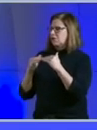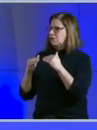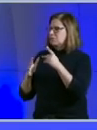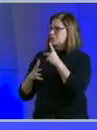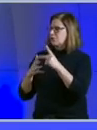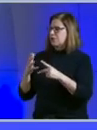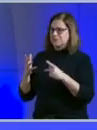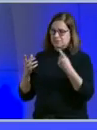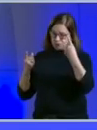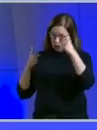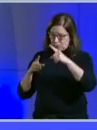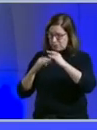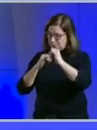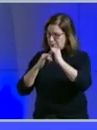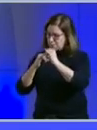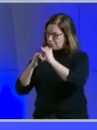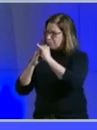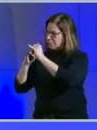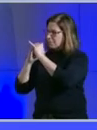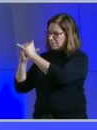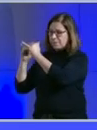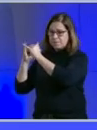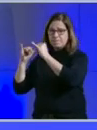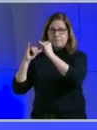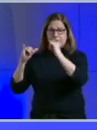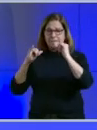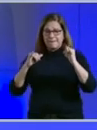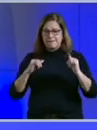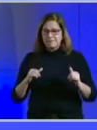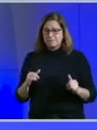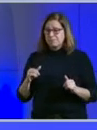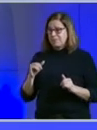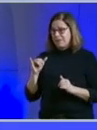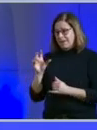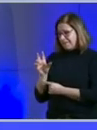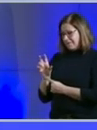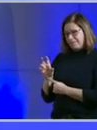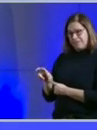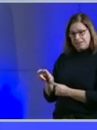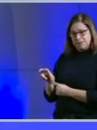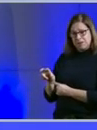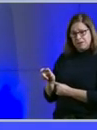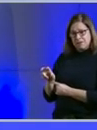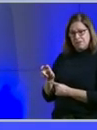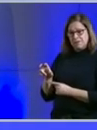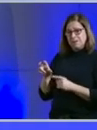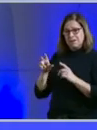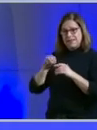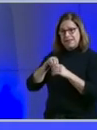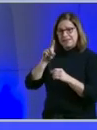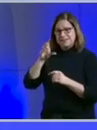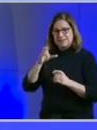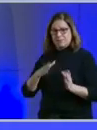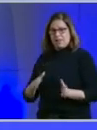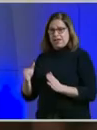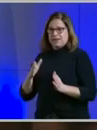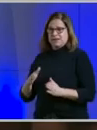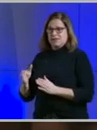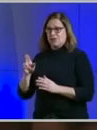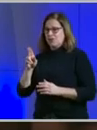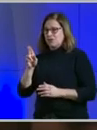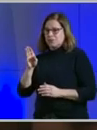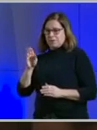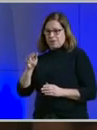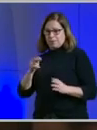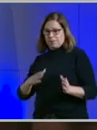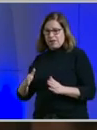of from the first term, which is the investments the mayor has made in the Homer DC plan to make homelessness rare, brief, and non-recurring.